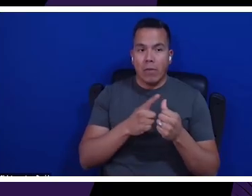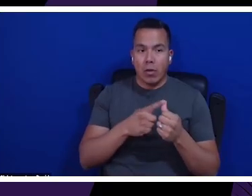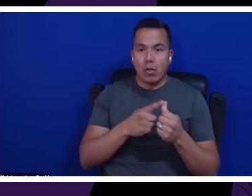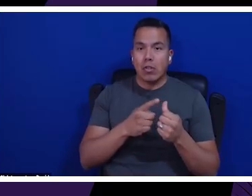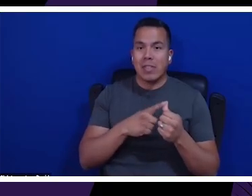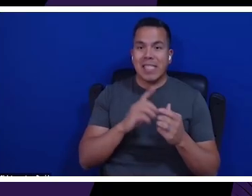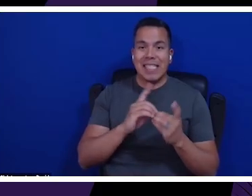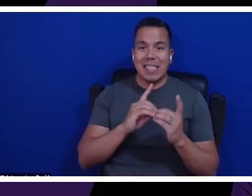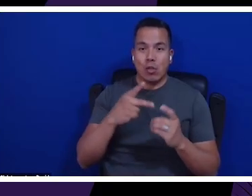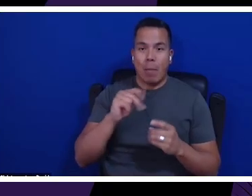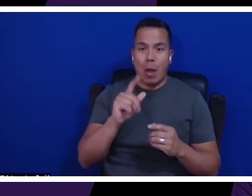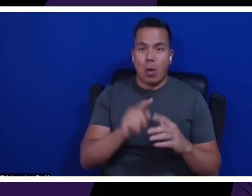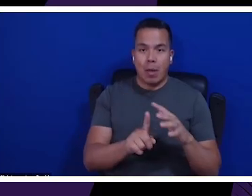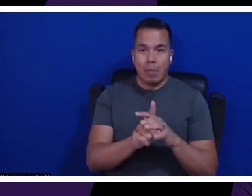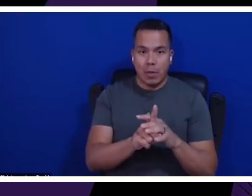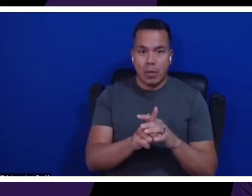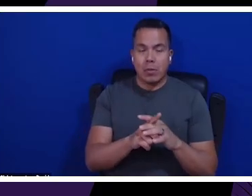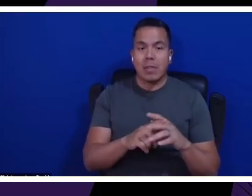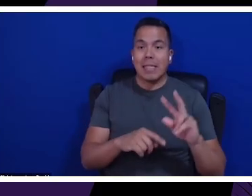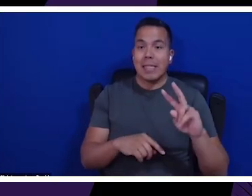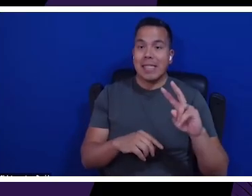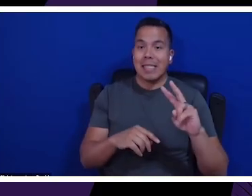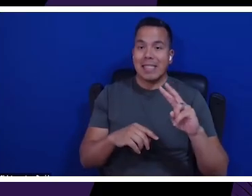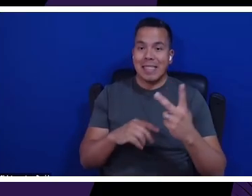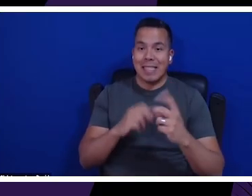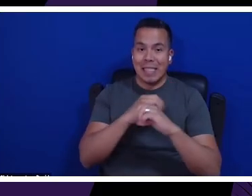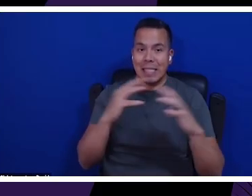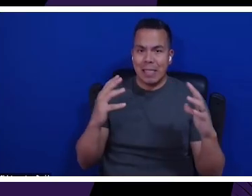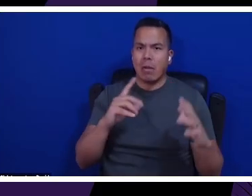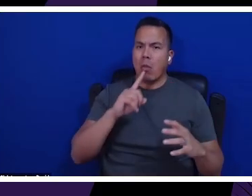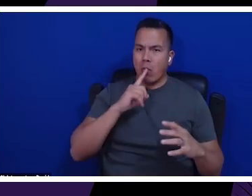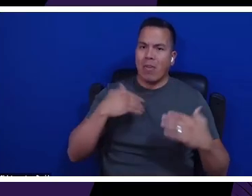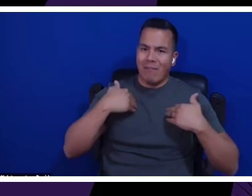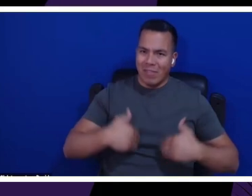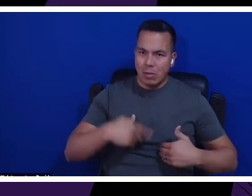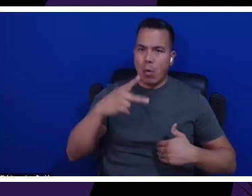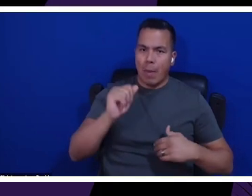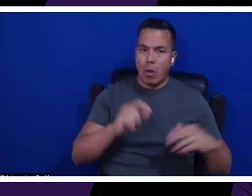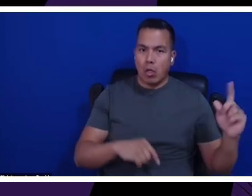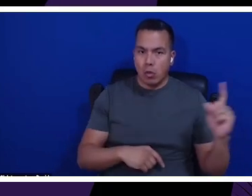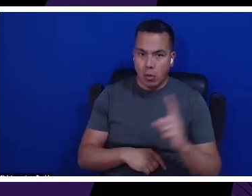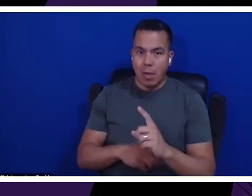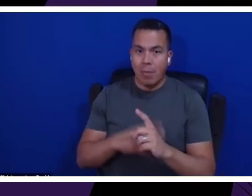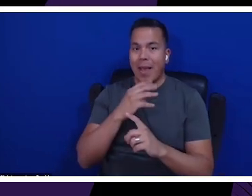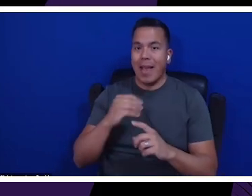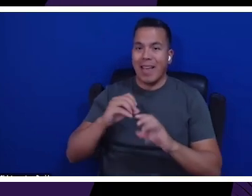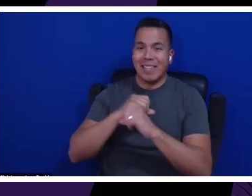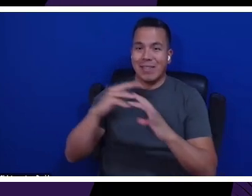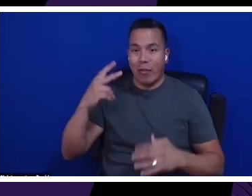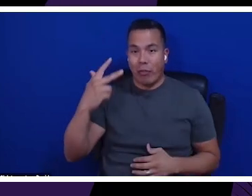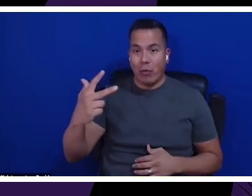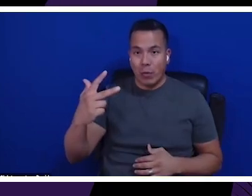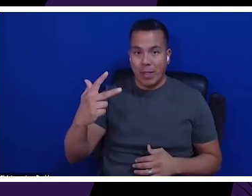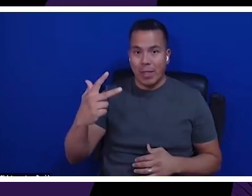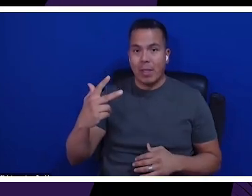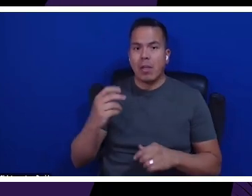And scene three brings this full merge of the body, creating the image in